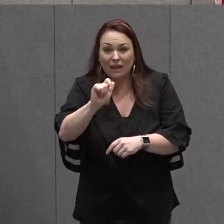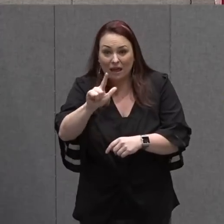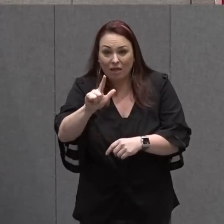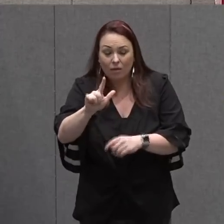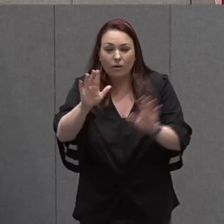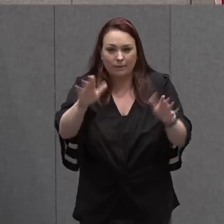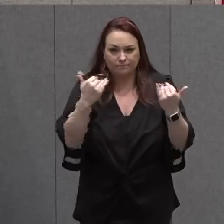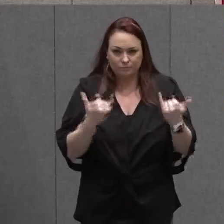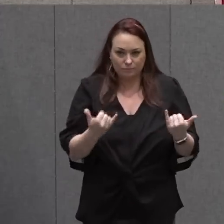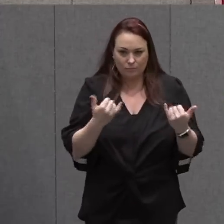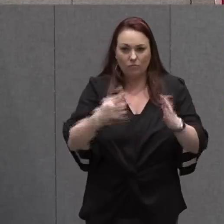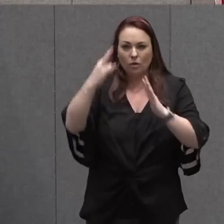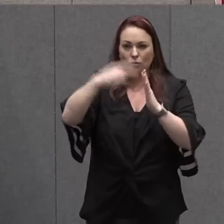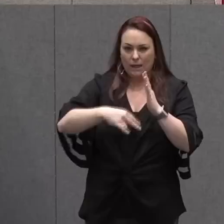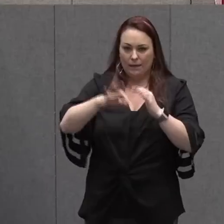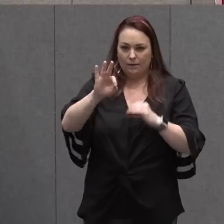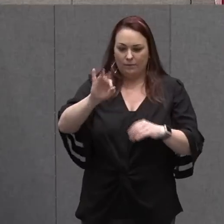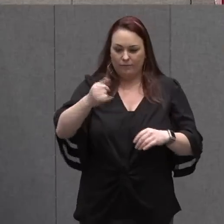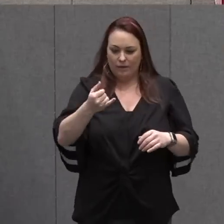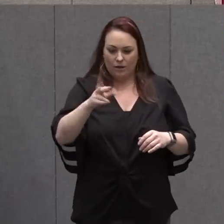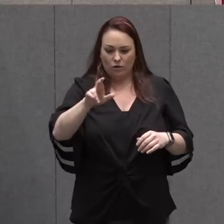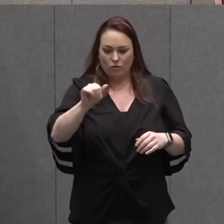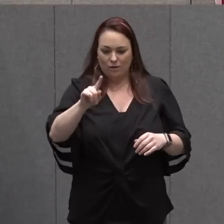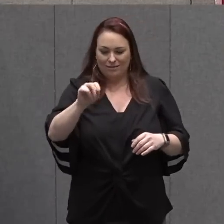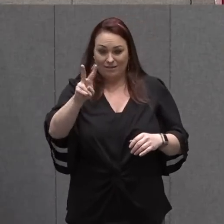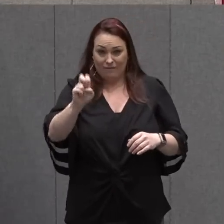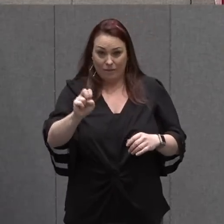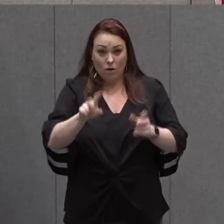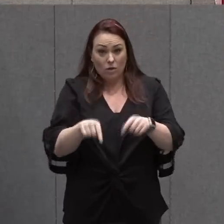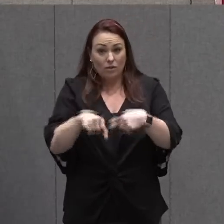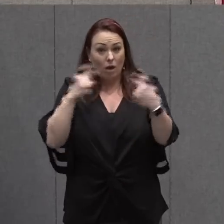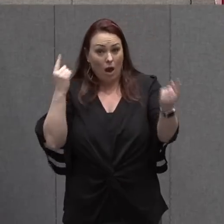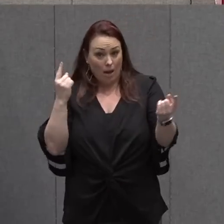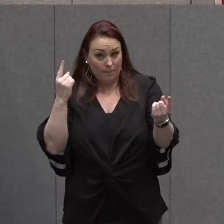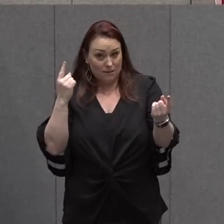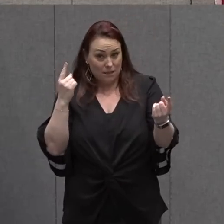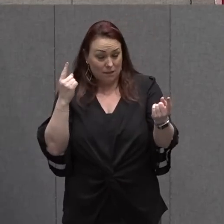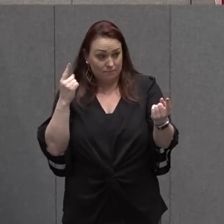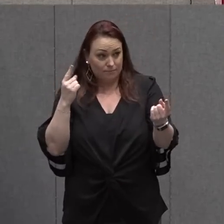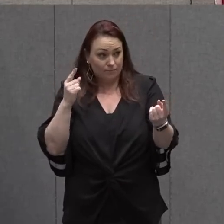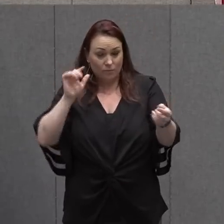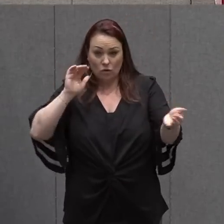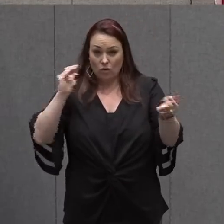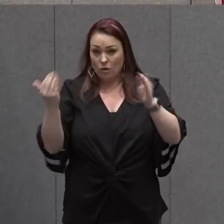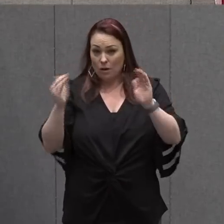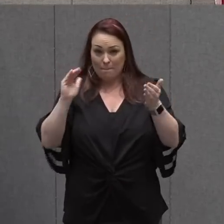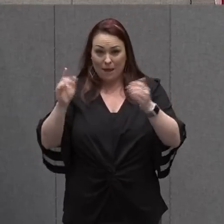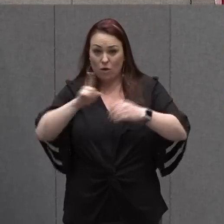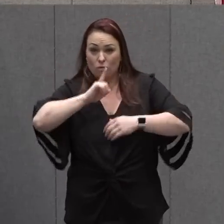Sure. Okay. Figuratively. The opposite, you compare a real situation with a